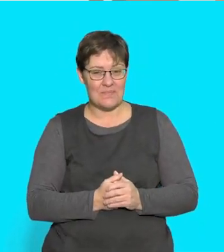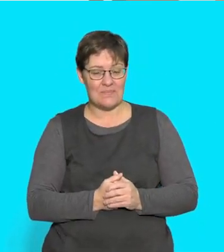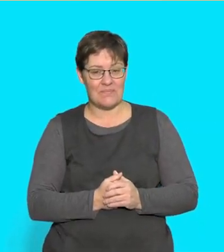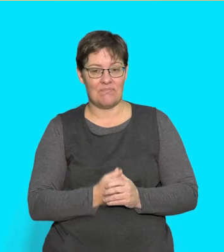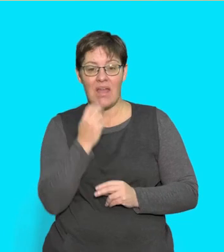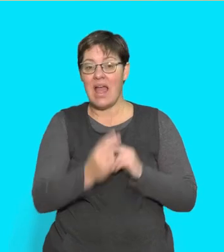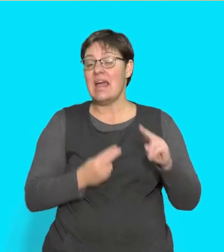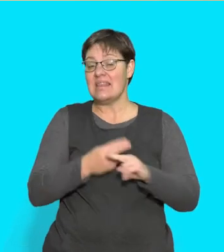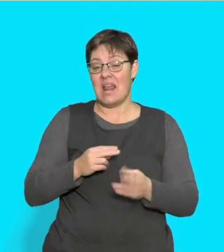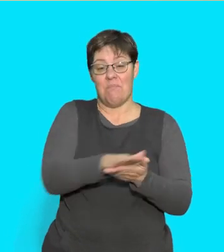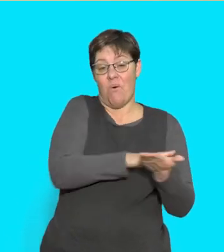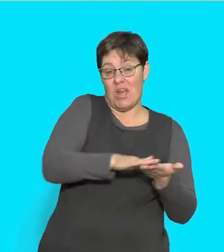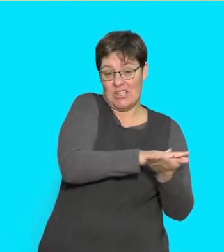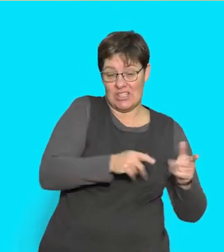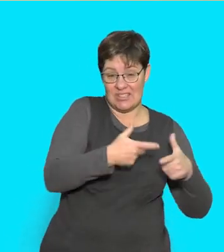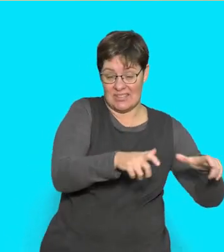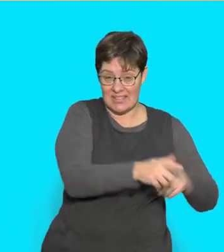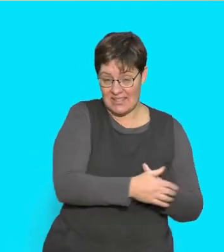Then I washed up.